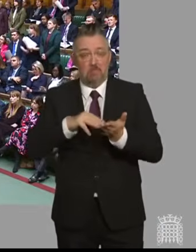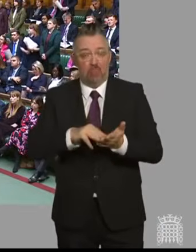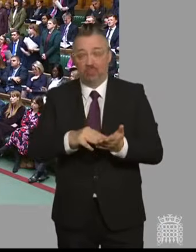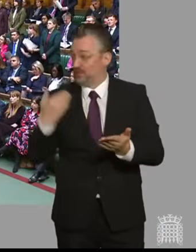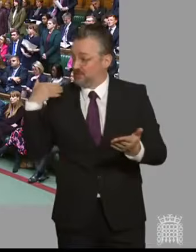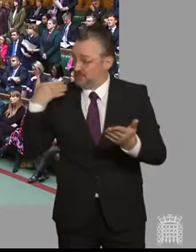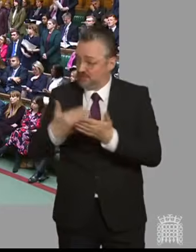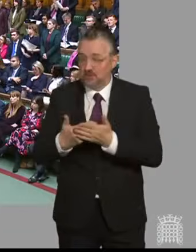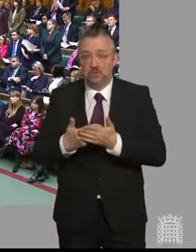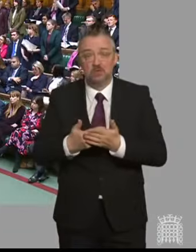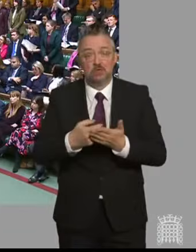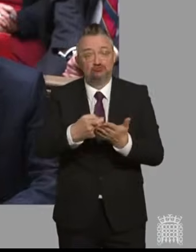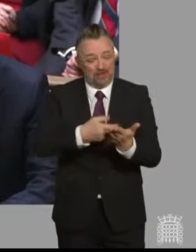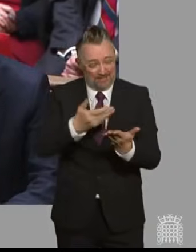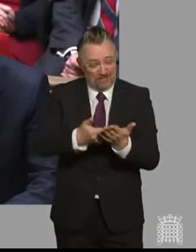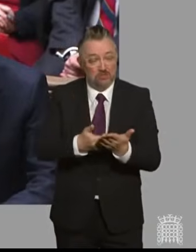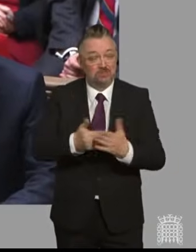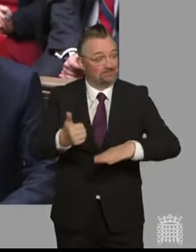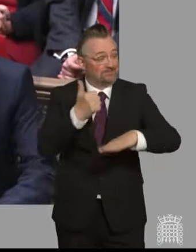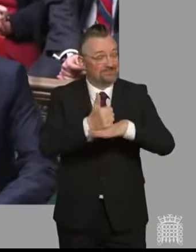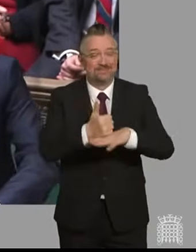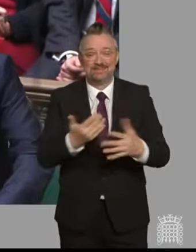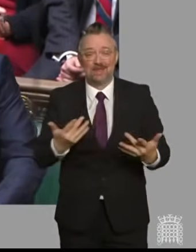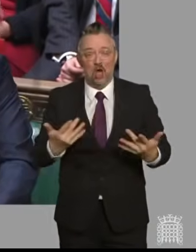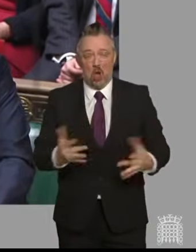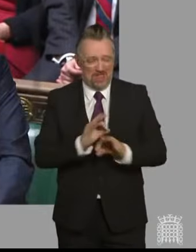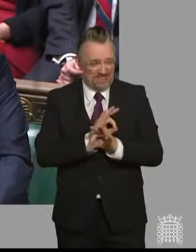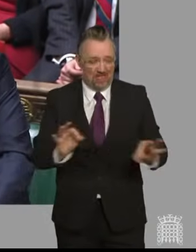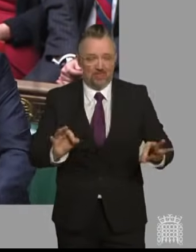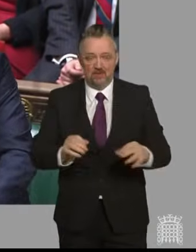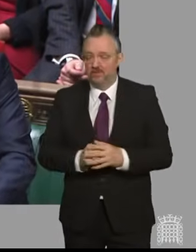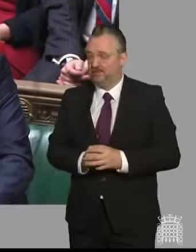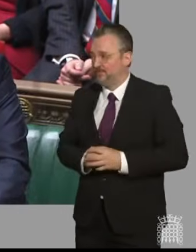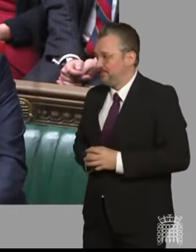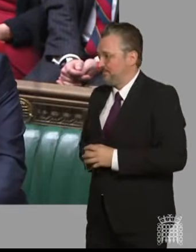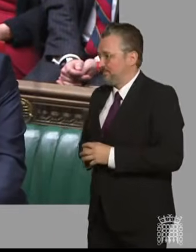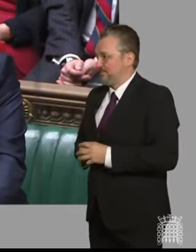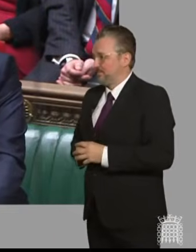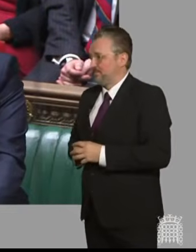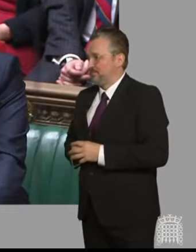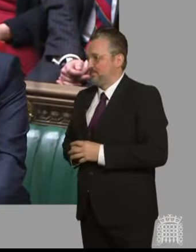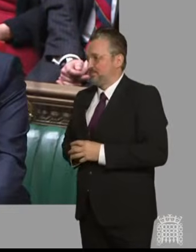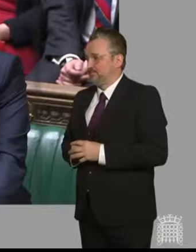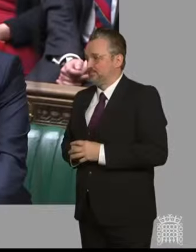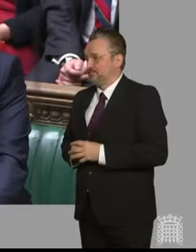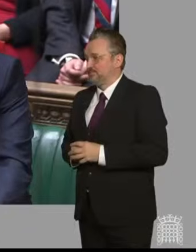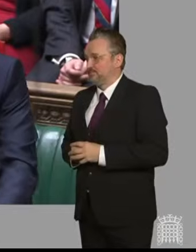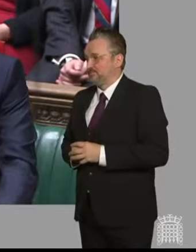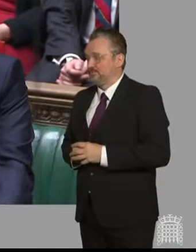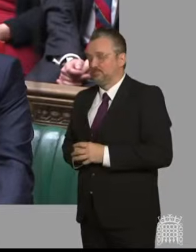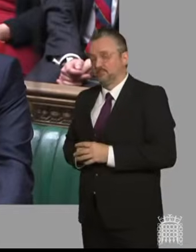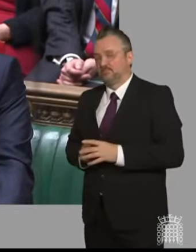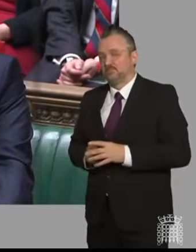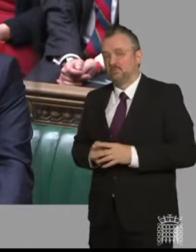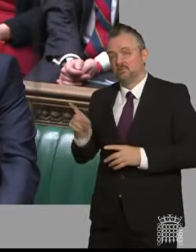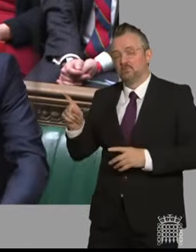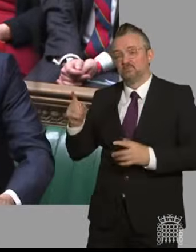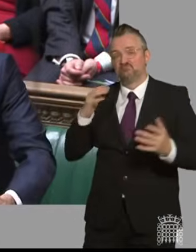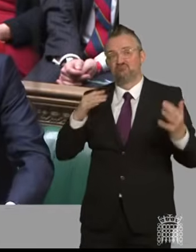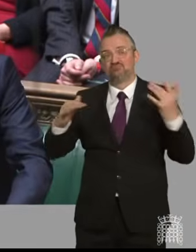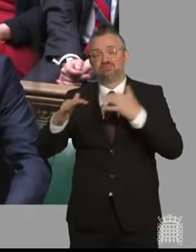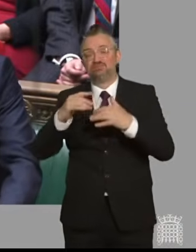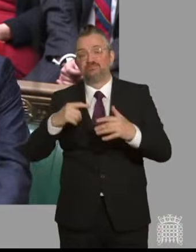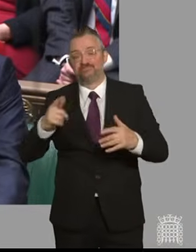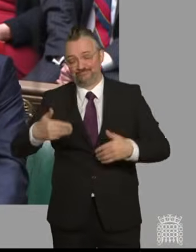Mr. Speaker, I'm acutely aware of the strength of feeling on this issue and the suffering of all of those impacted by this dreadful scandal.